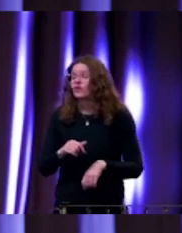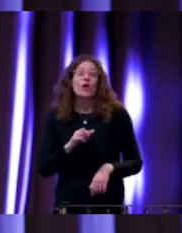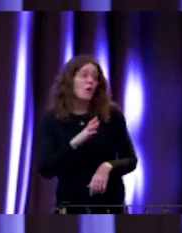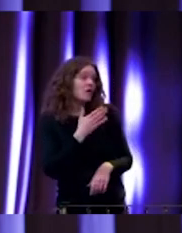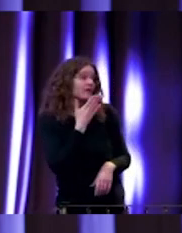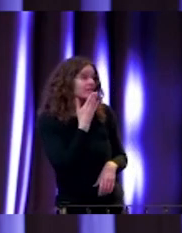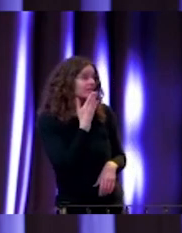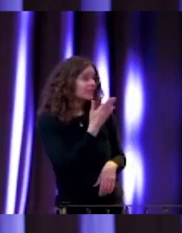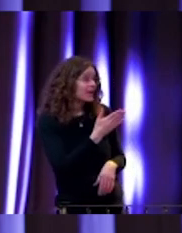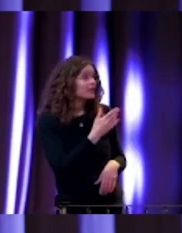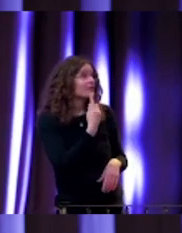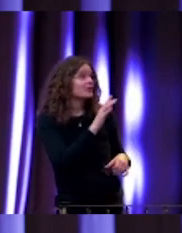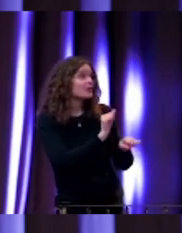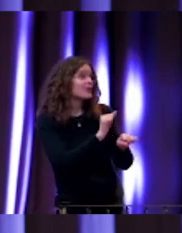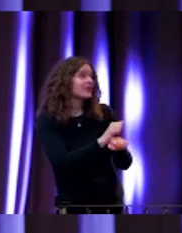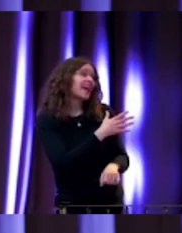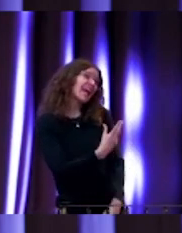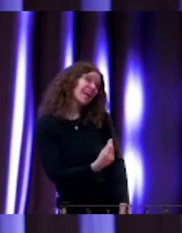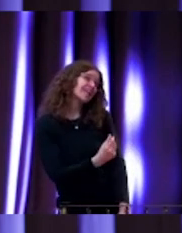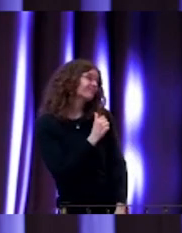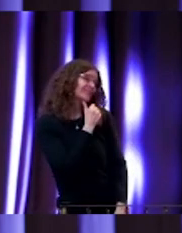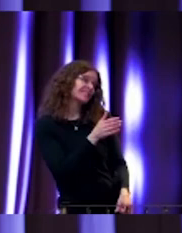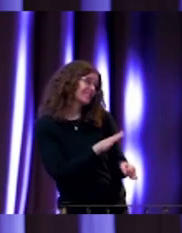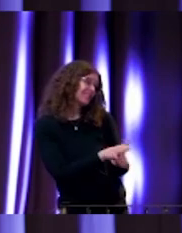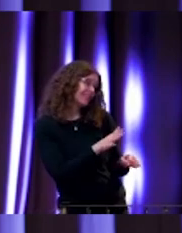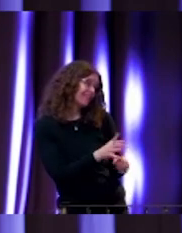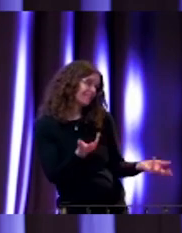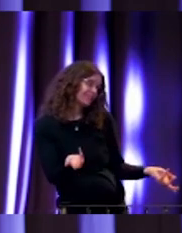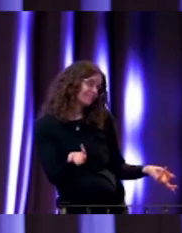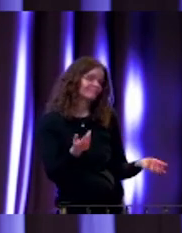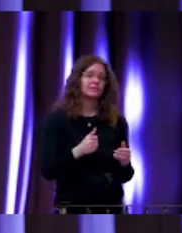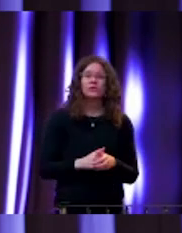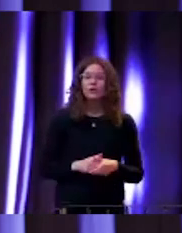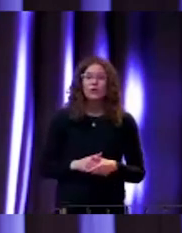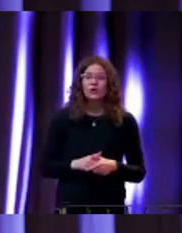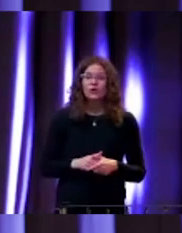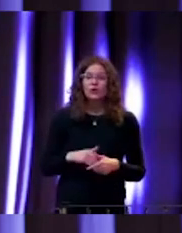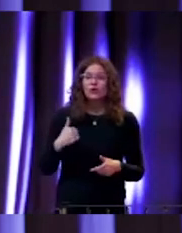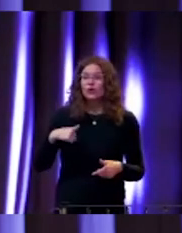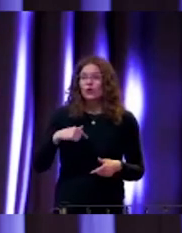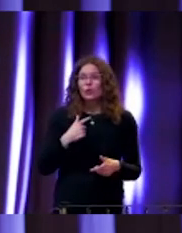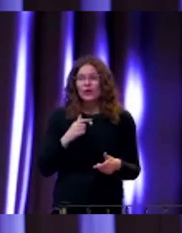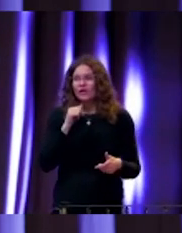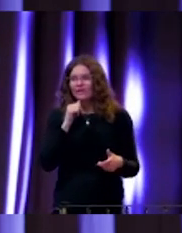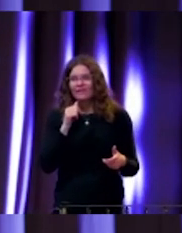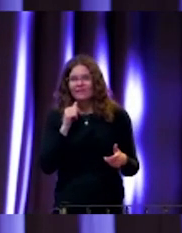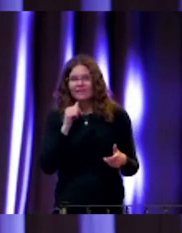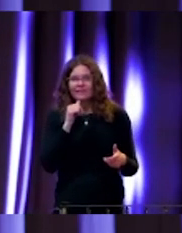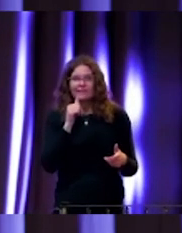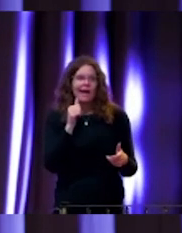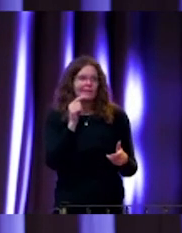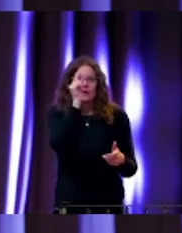reality. That is something that we are working on, right? We will continue to work on that. And I'll speak for Field, like specifically for Field. That is something